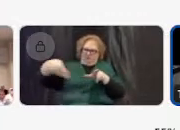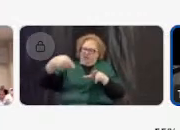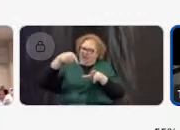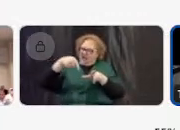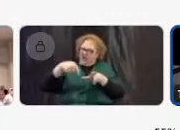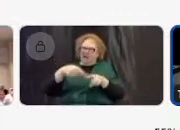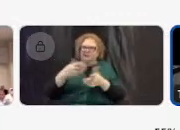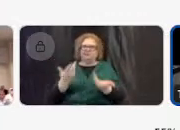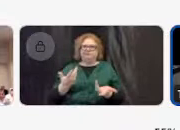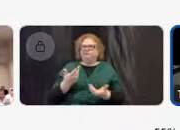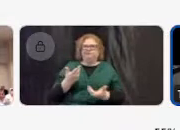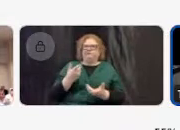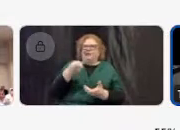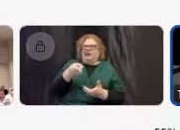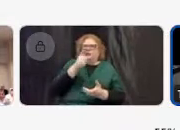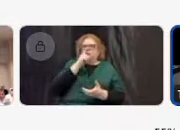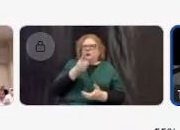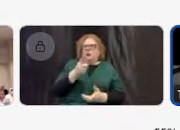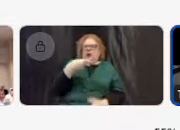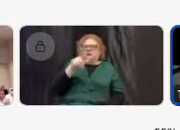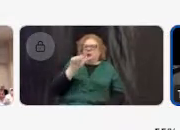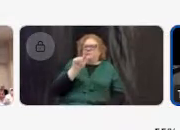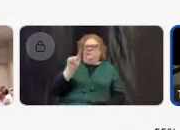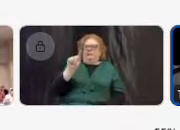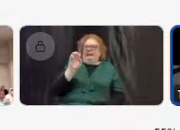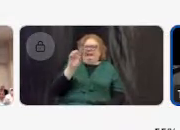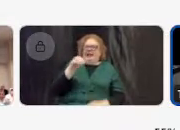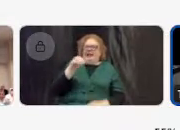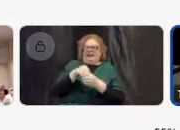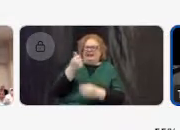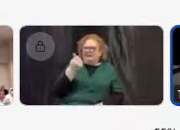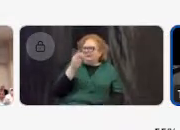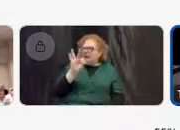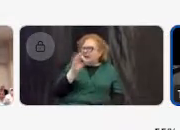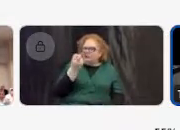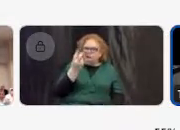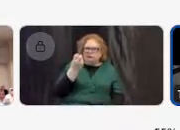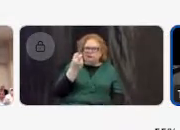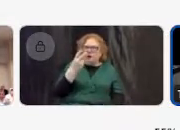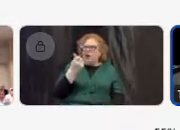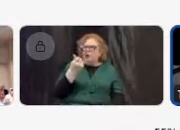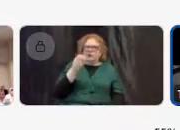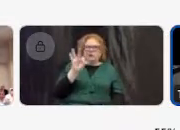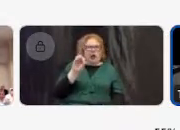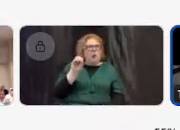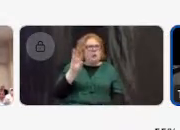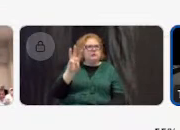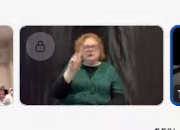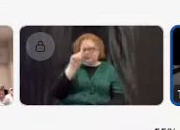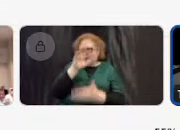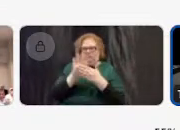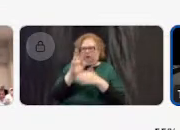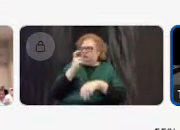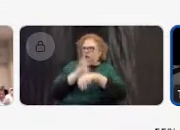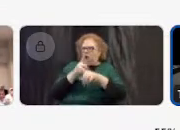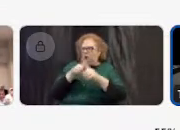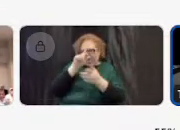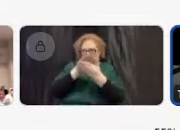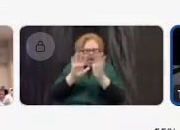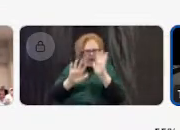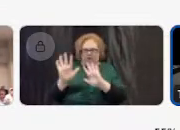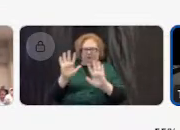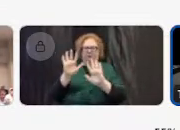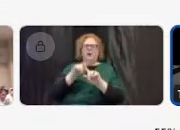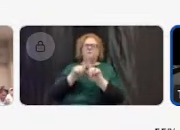1912 or 1906 in lots, which is a little bit hard to believe. And I'd just like to maintain access to that